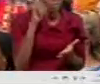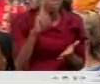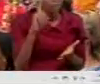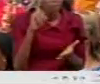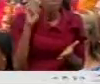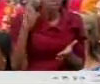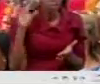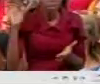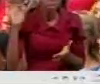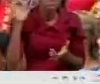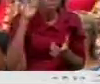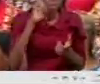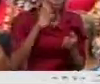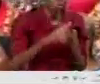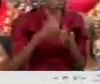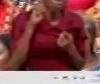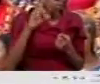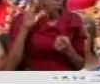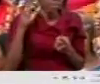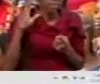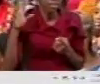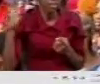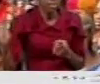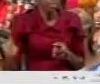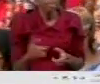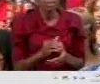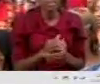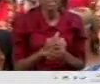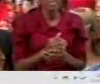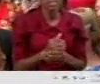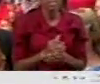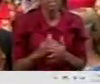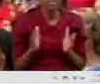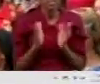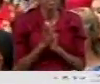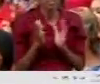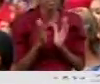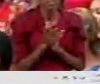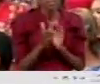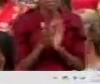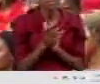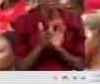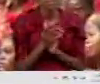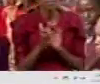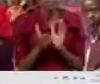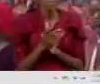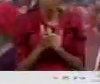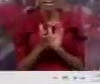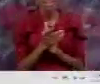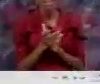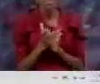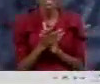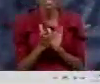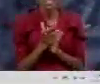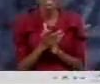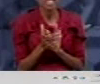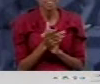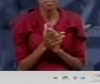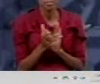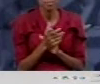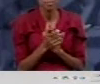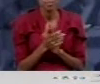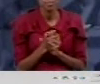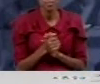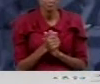stars? The Lord will make you a star. And all our children will become stars. In